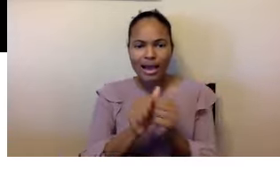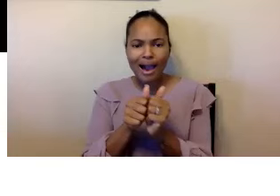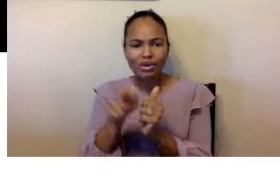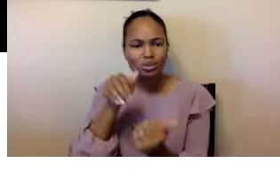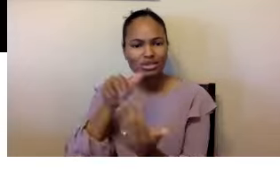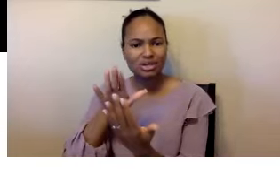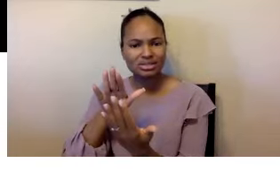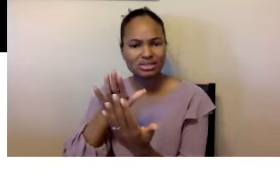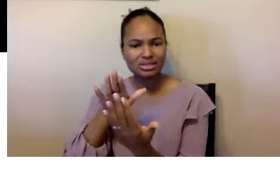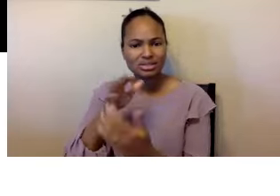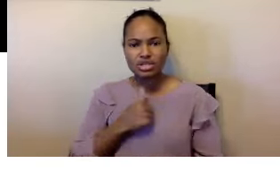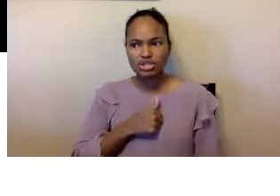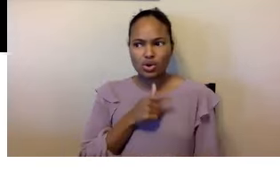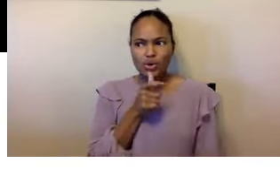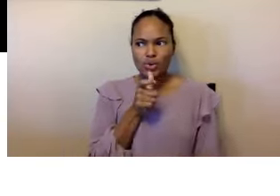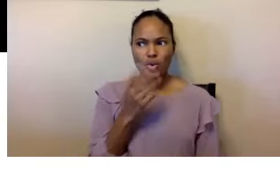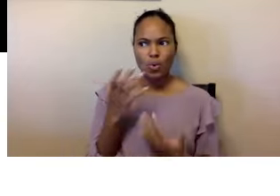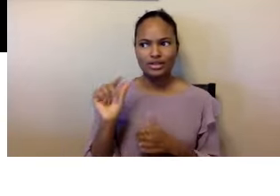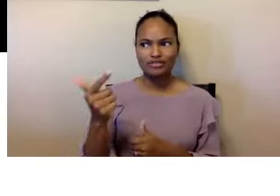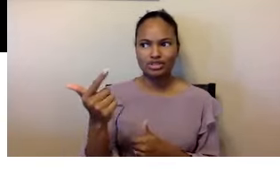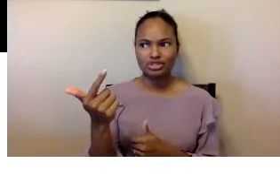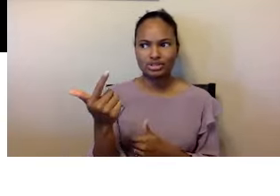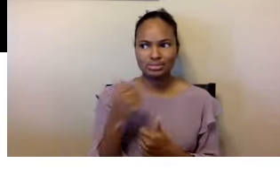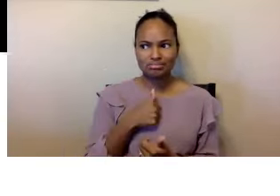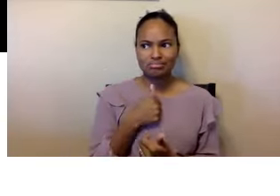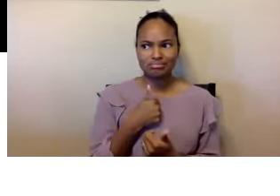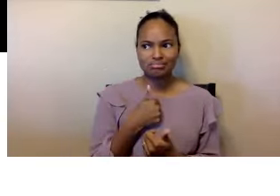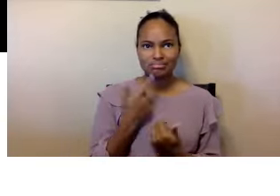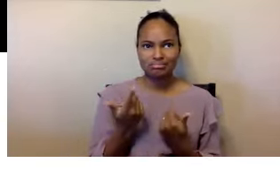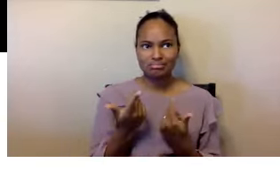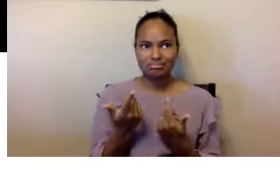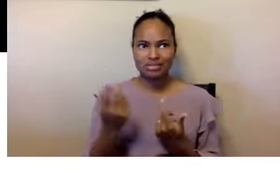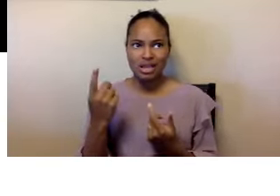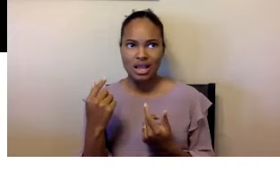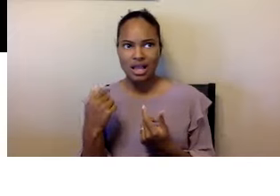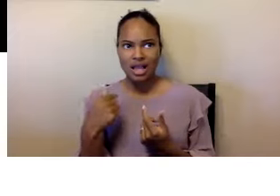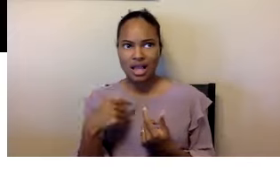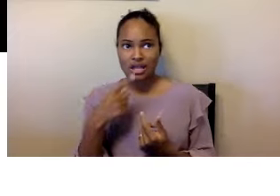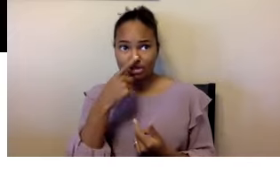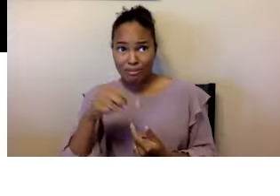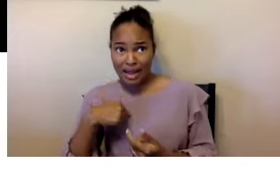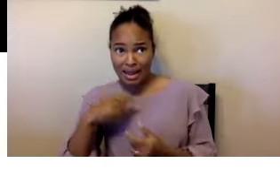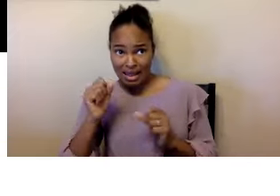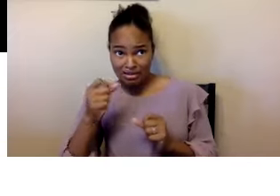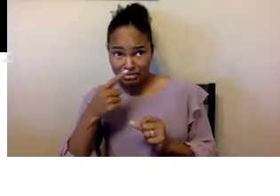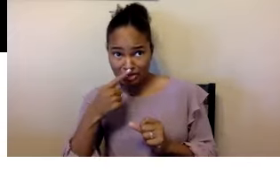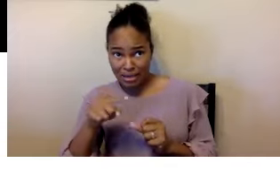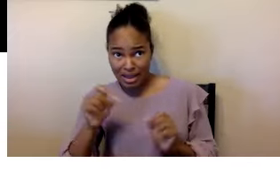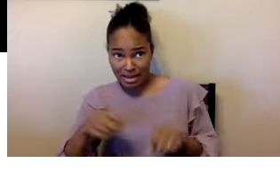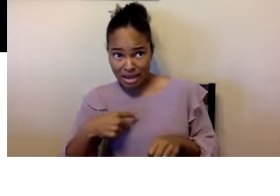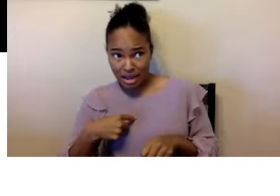Sorry, who's on? Who would like to go first? Sorry, I ain't know who. TJ. If you don't mind, can I go ahead and do it? This is